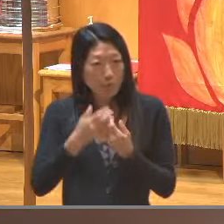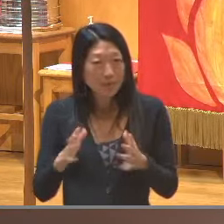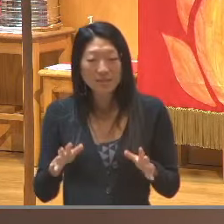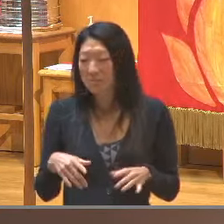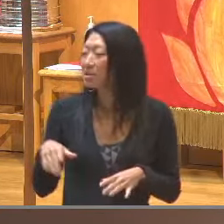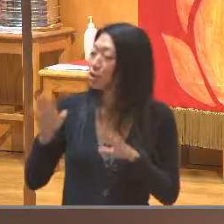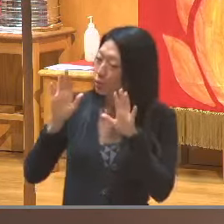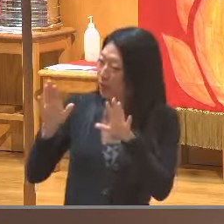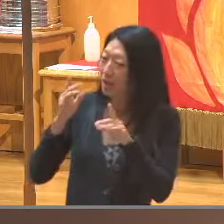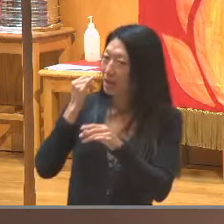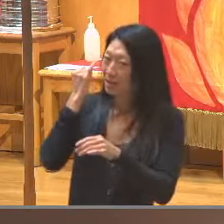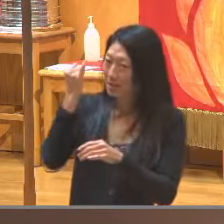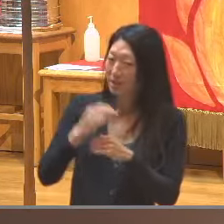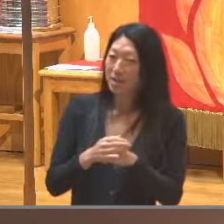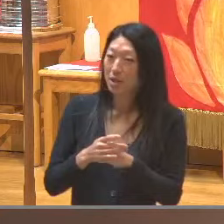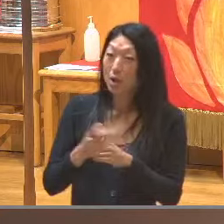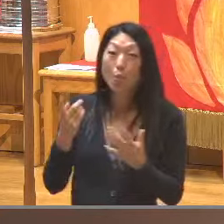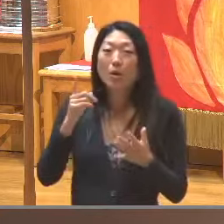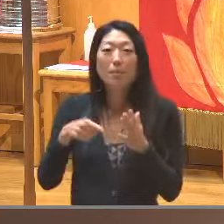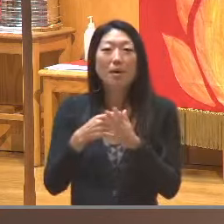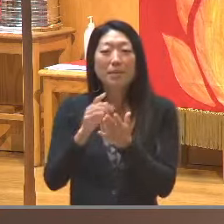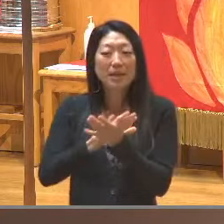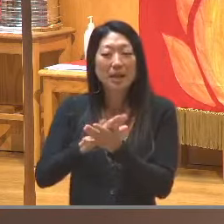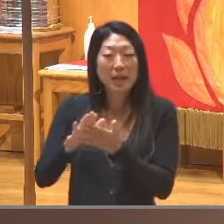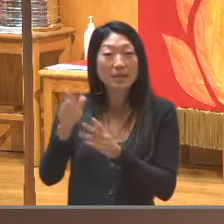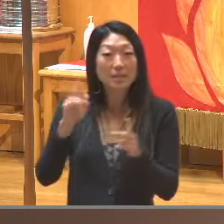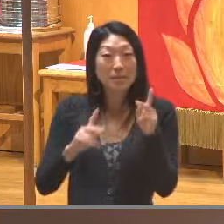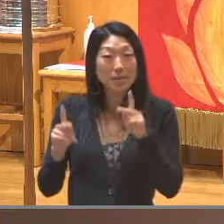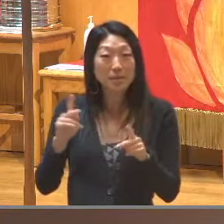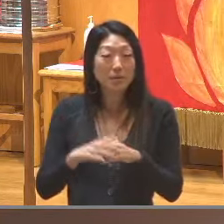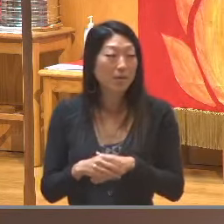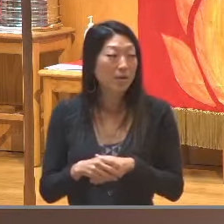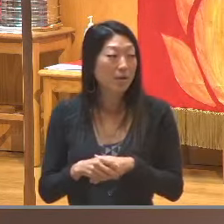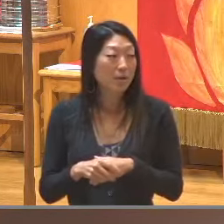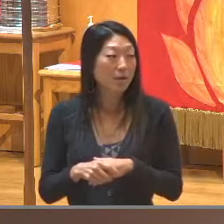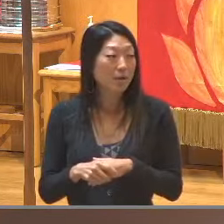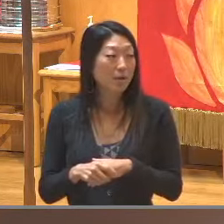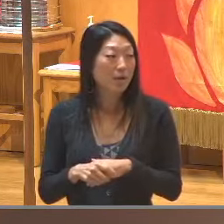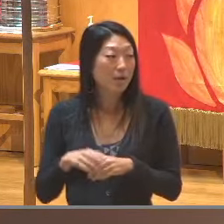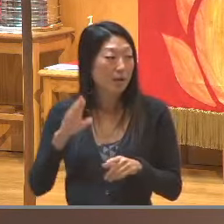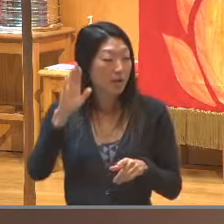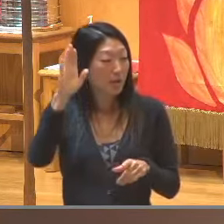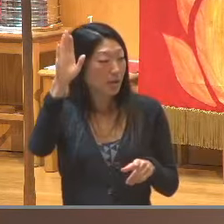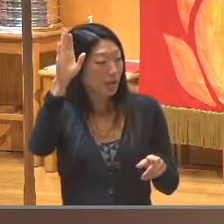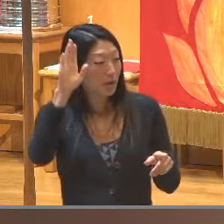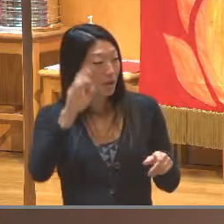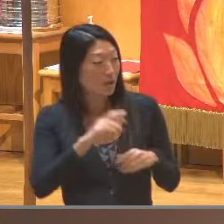idea. What about being kind to people? Is that something you can do? Yeah, Ruby.